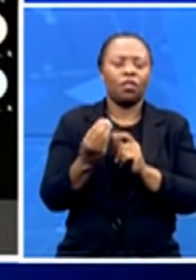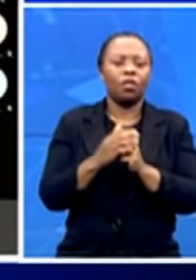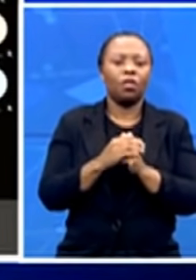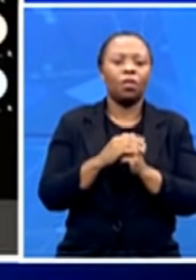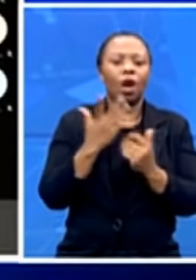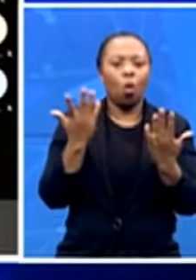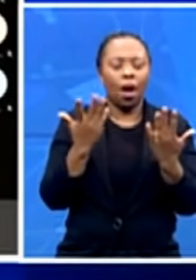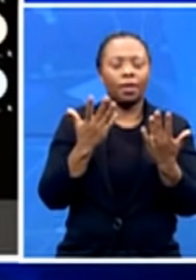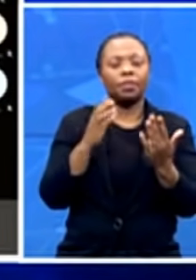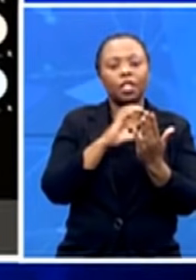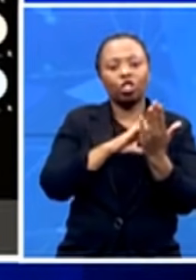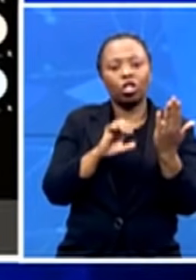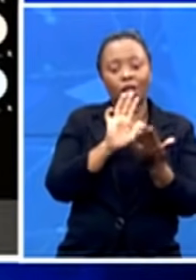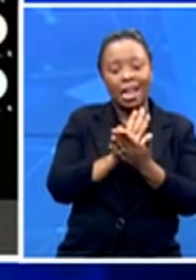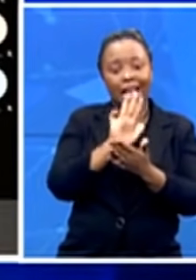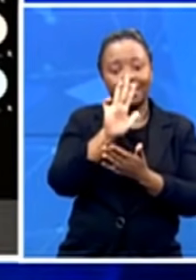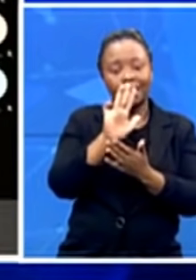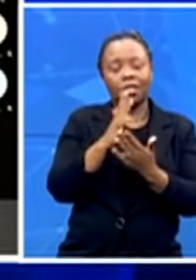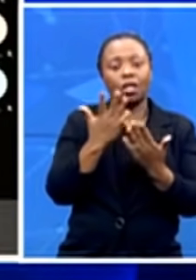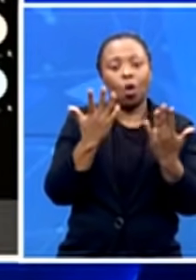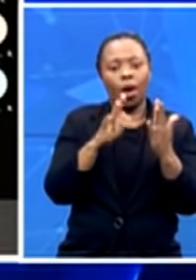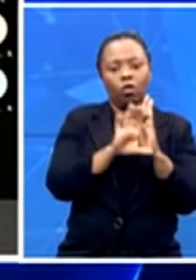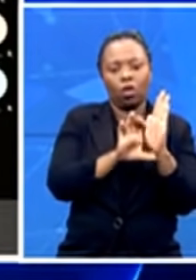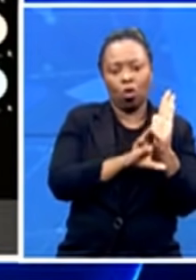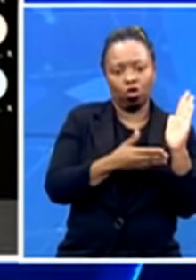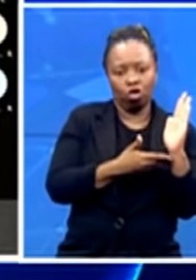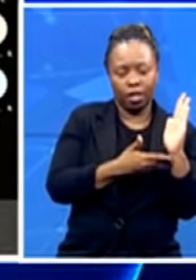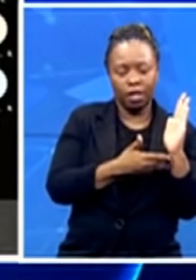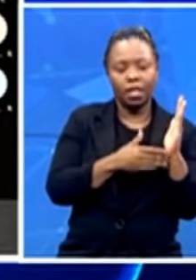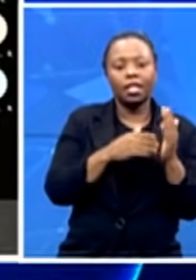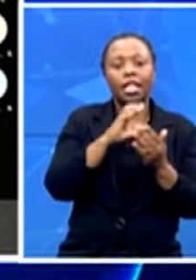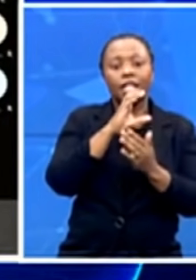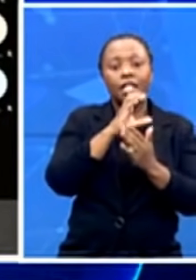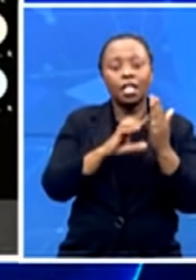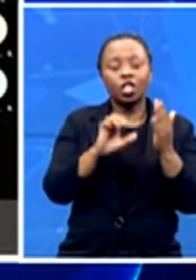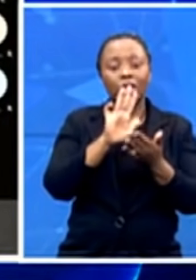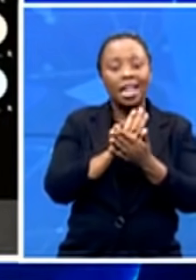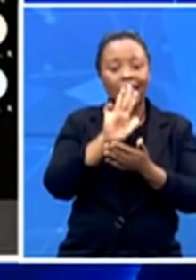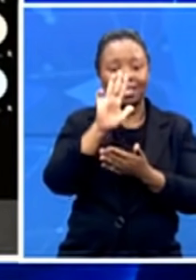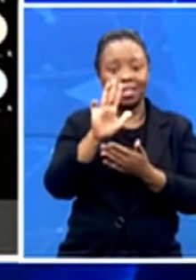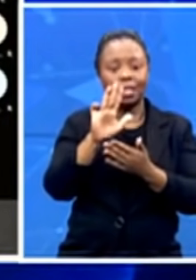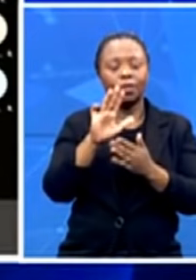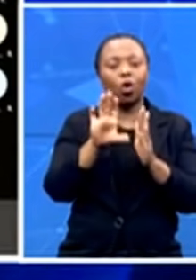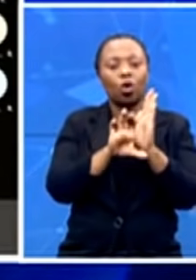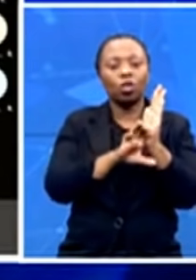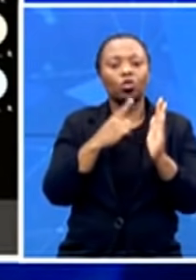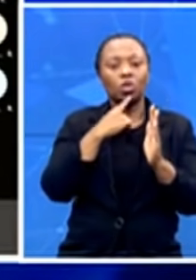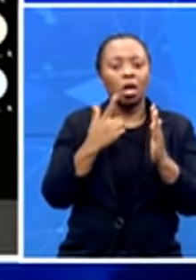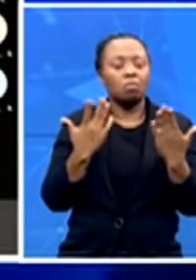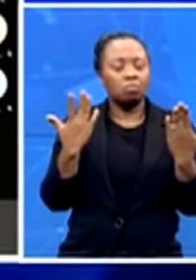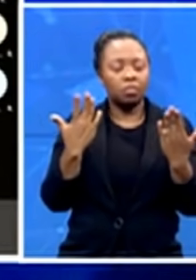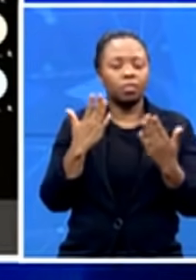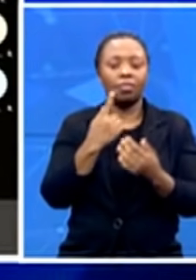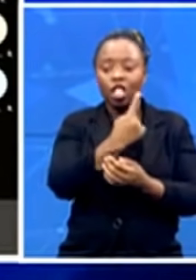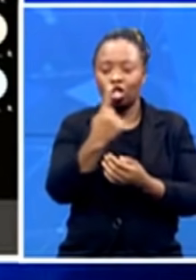Constitution. Section 19 of the Constitution guarantees to everyone the right to join a political party and to participate in